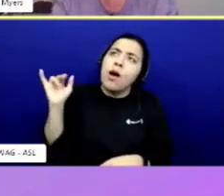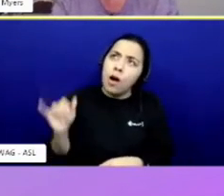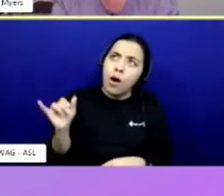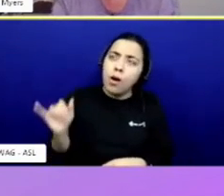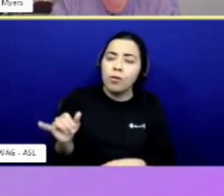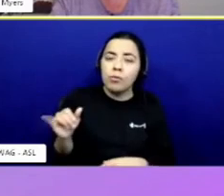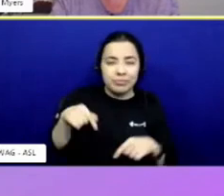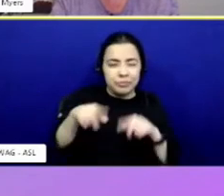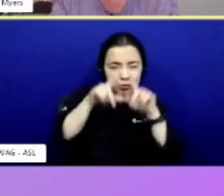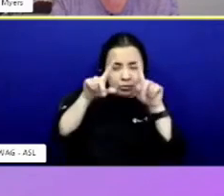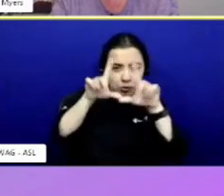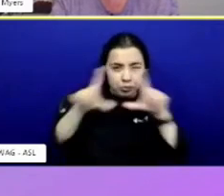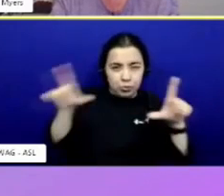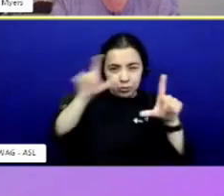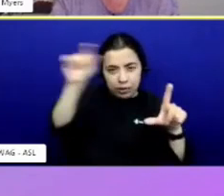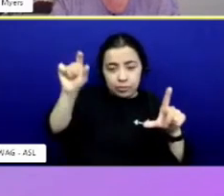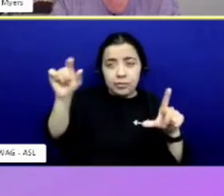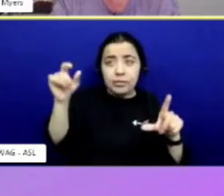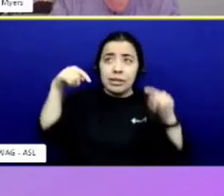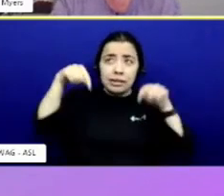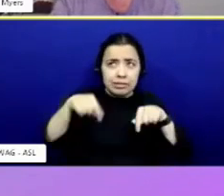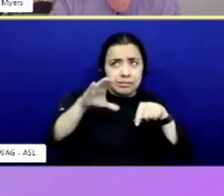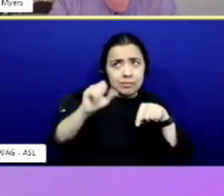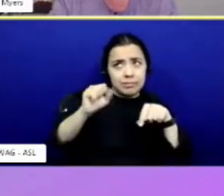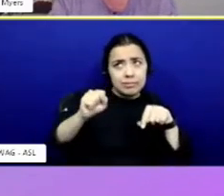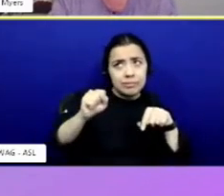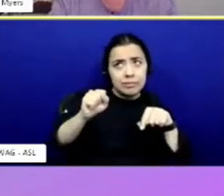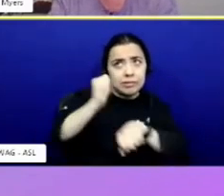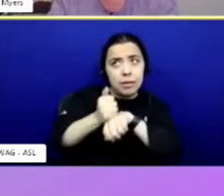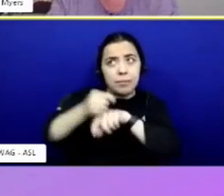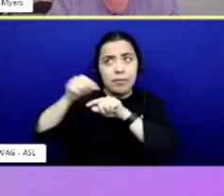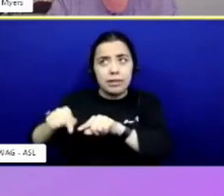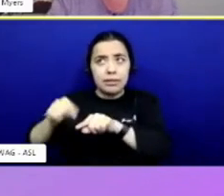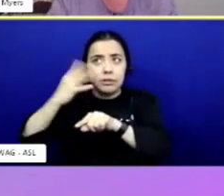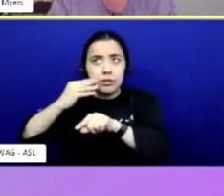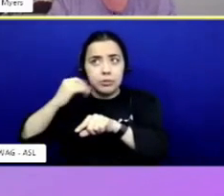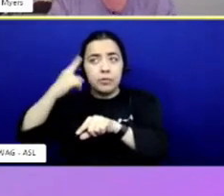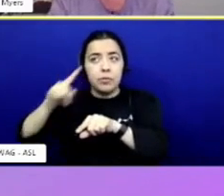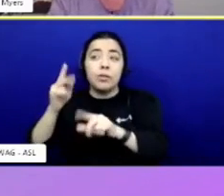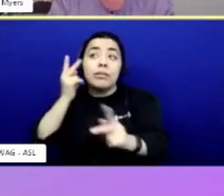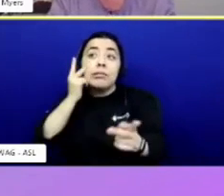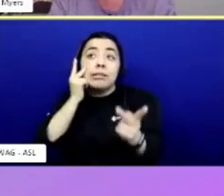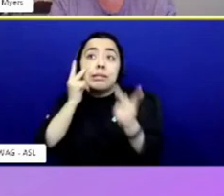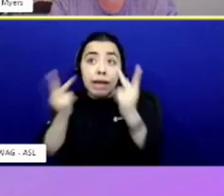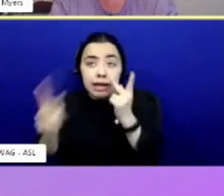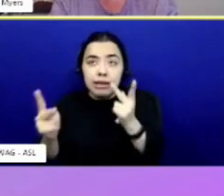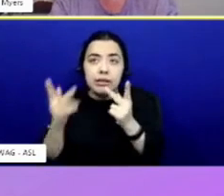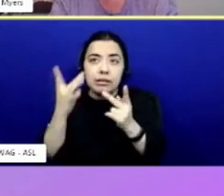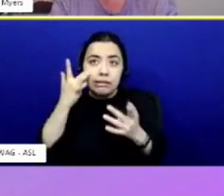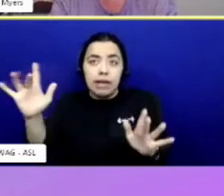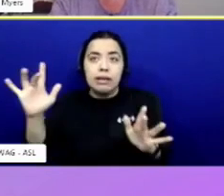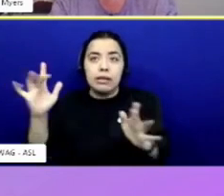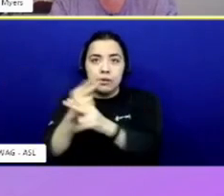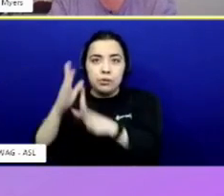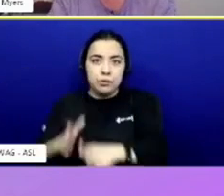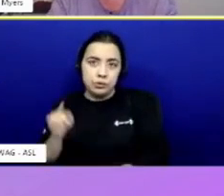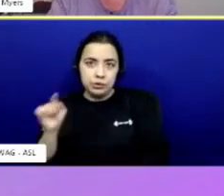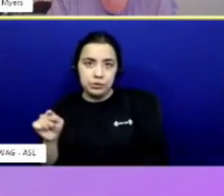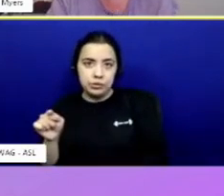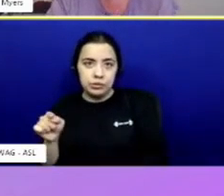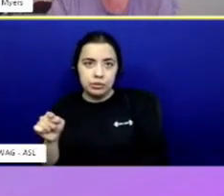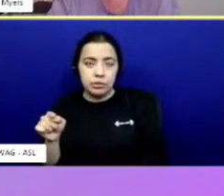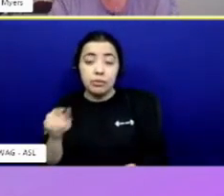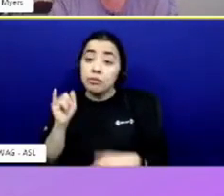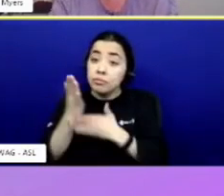well, this CSS is creating this experience for sighted users. That's part of the experience. Let me